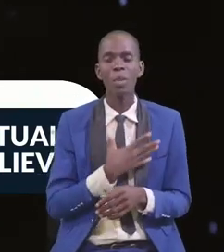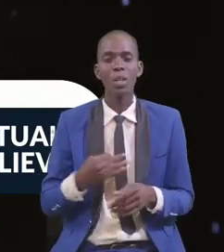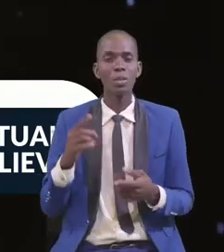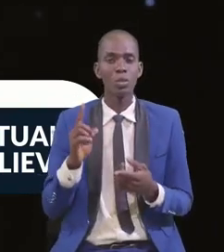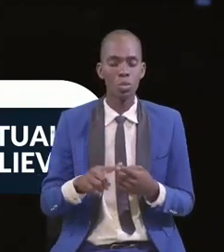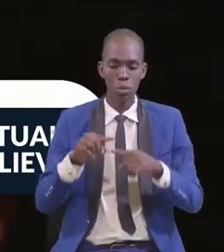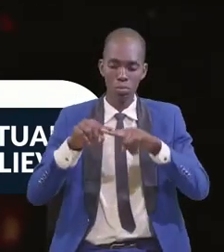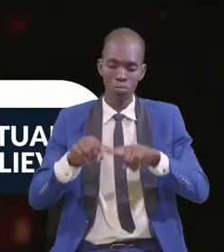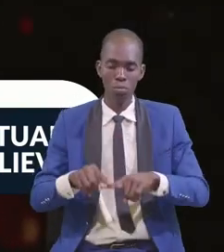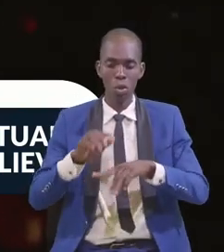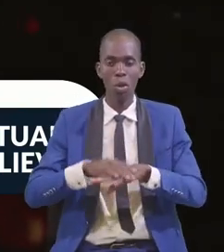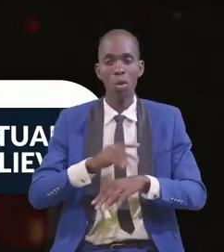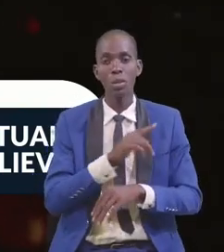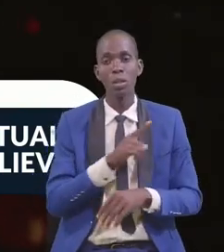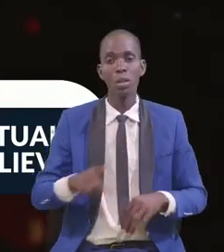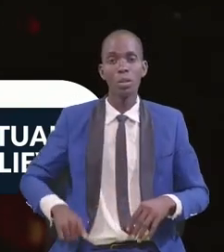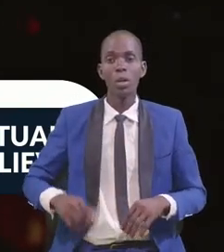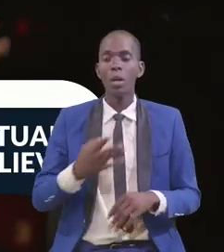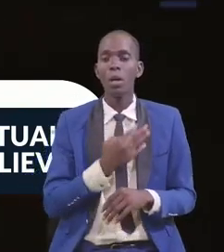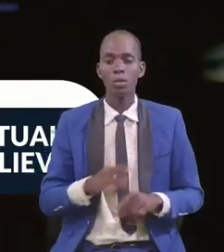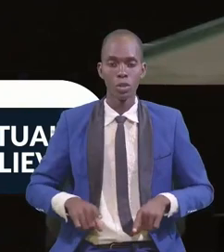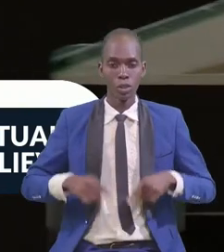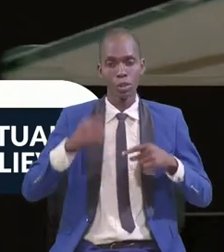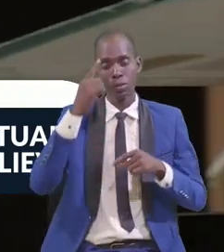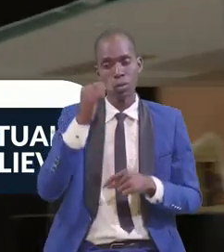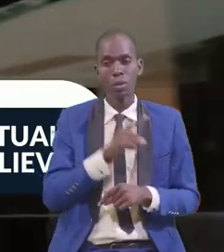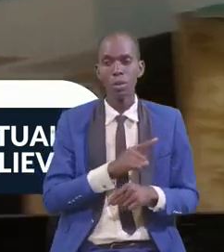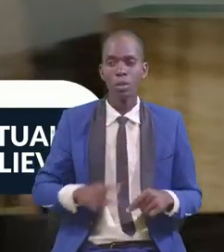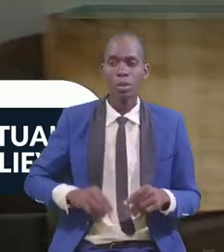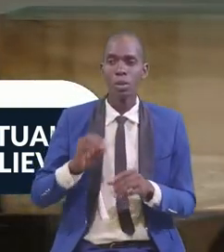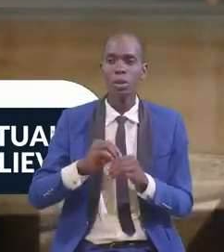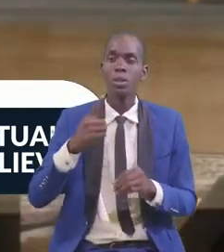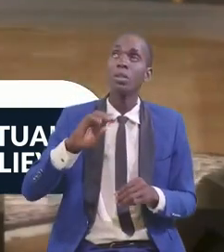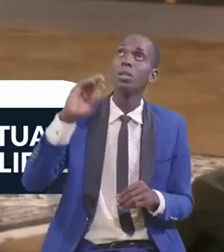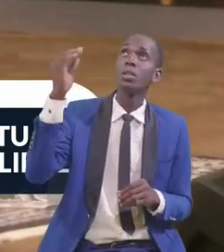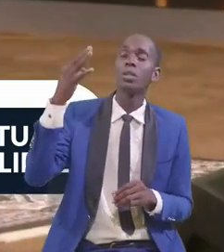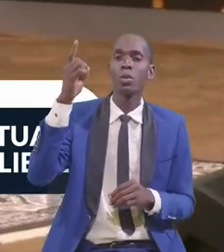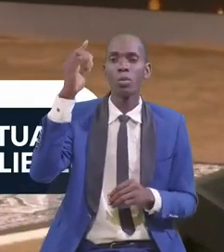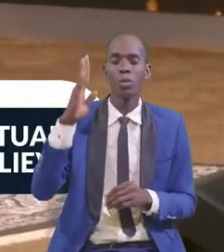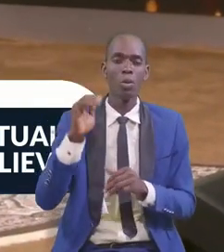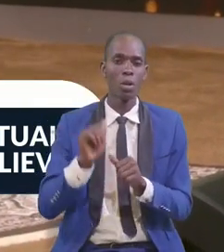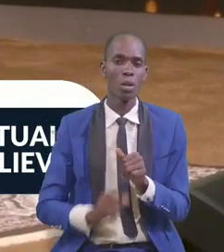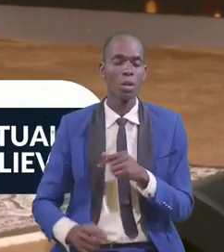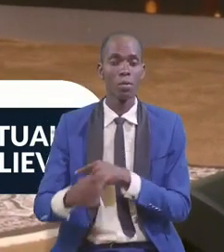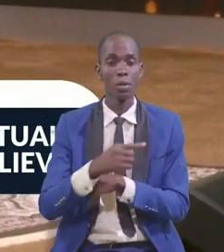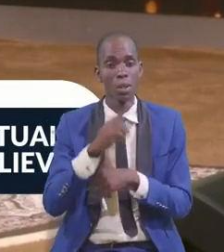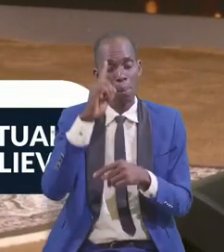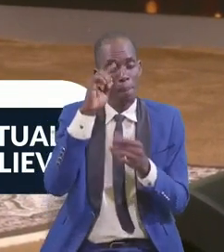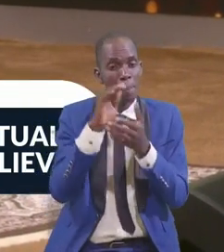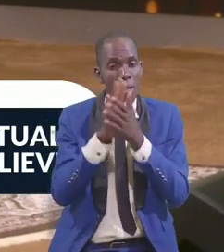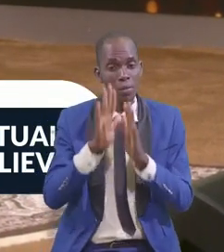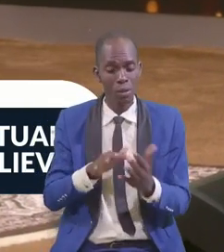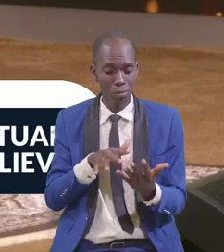lean upon the Lord and live for the Lord in the grace of the Lord every time. Believers,